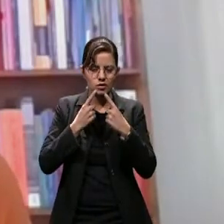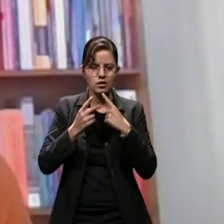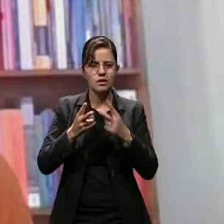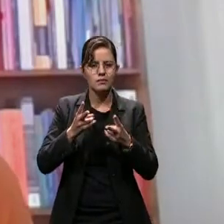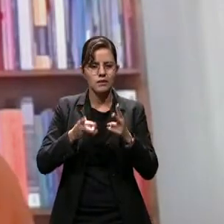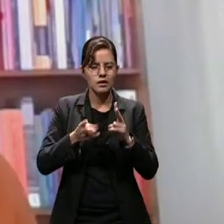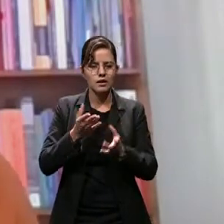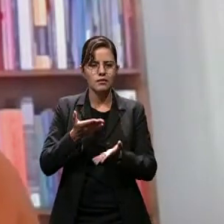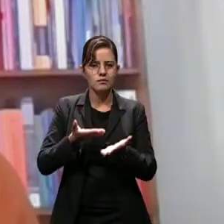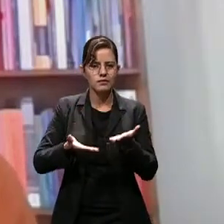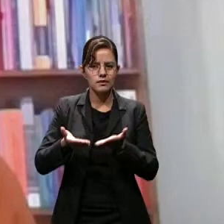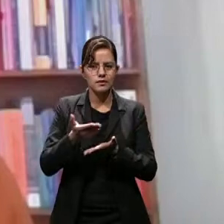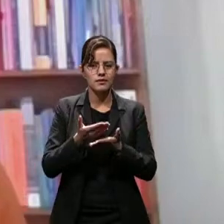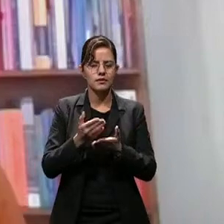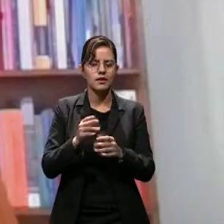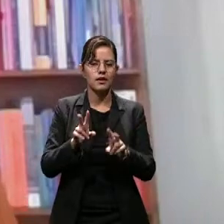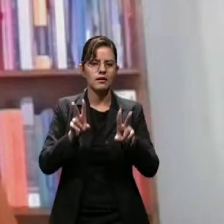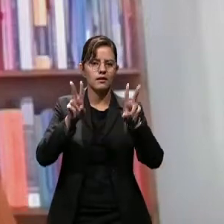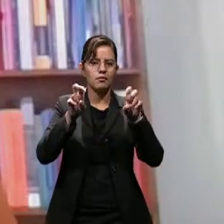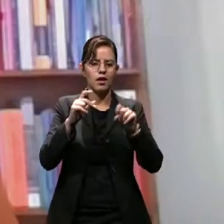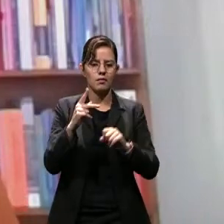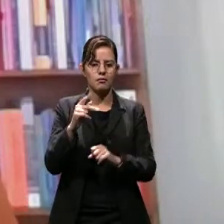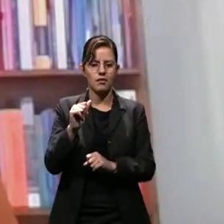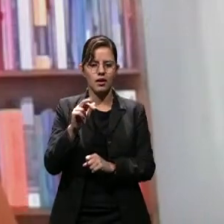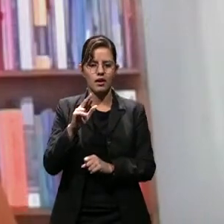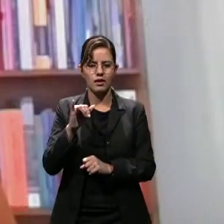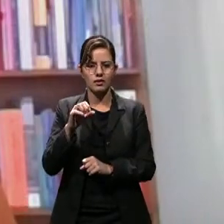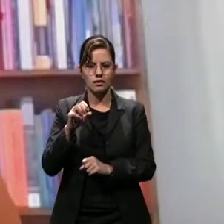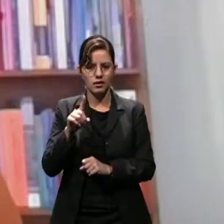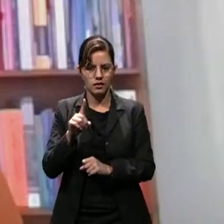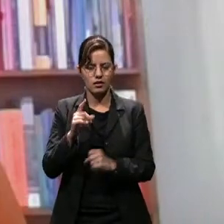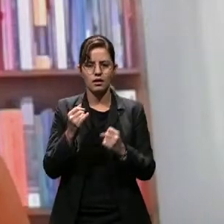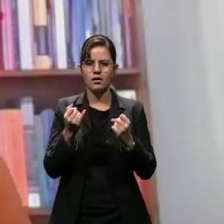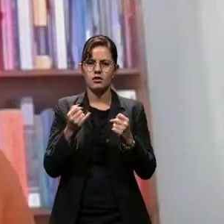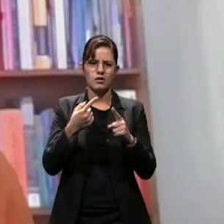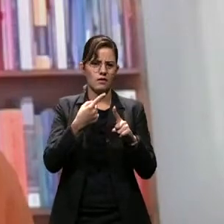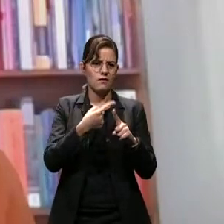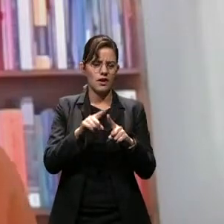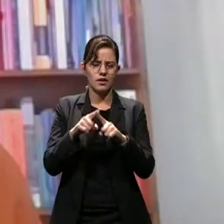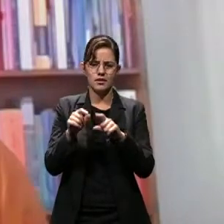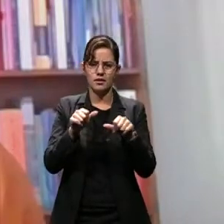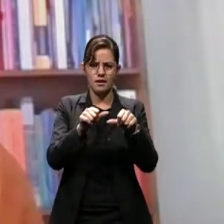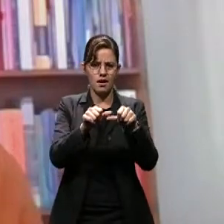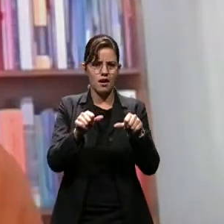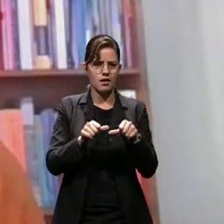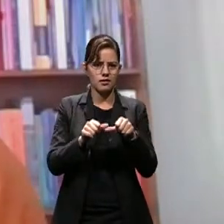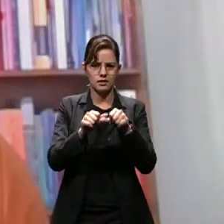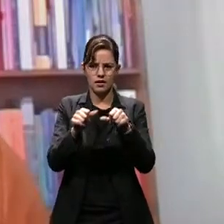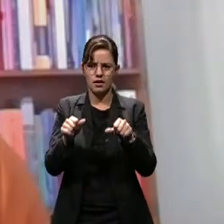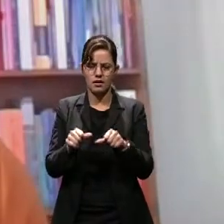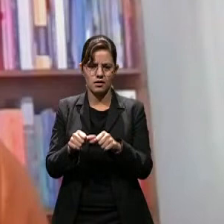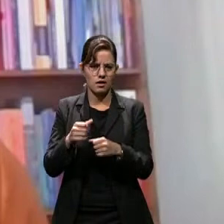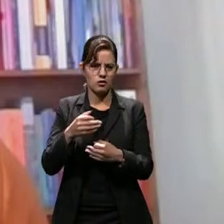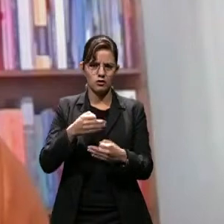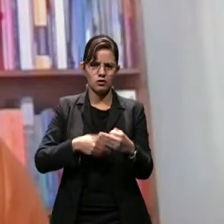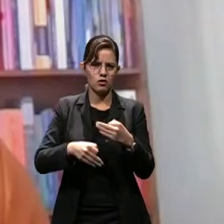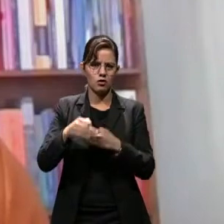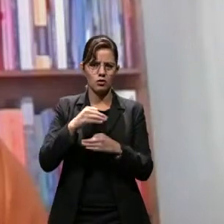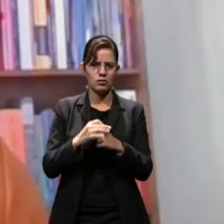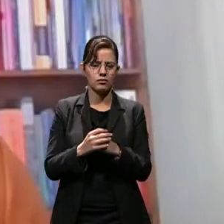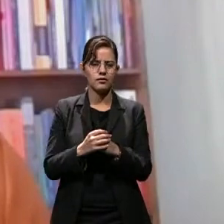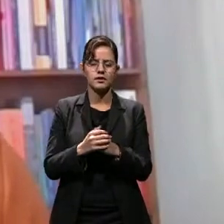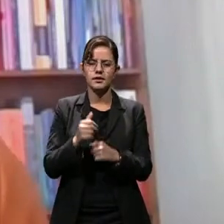generating a connection between parity and intersectionality, taking into